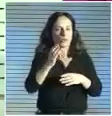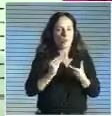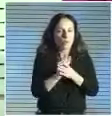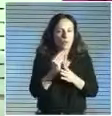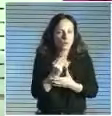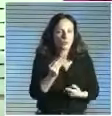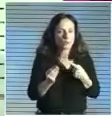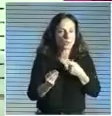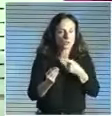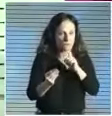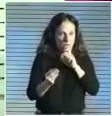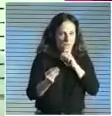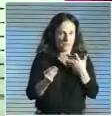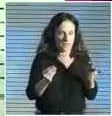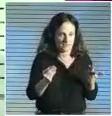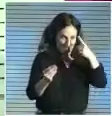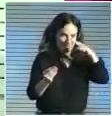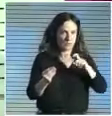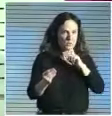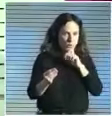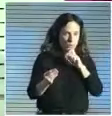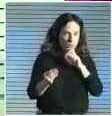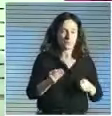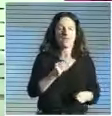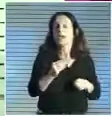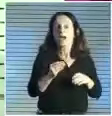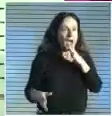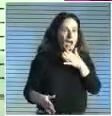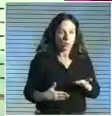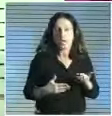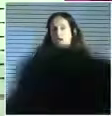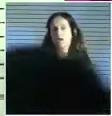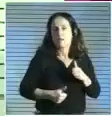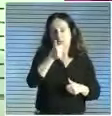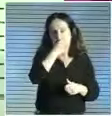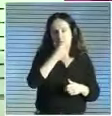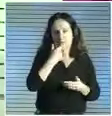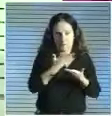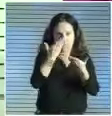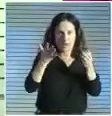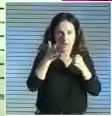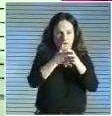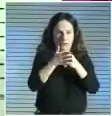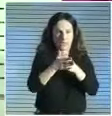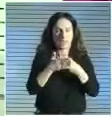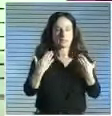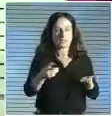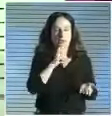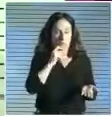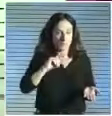cost effective and much easier for manufacturers to implement is tracking what the energy use is in their manufacturing